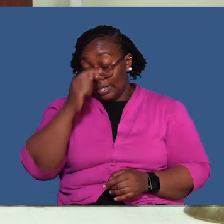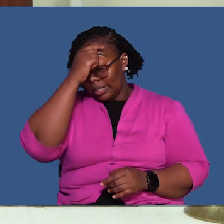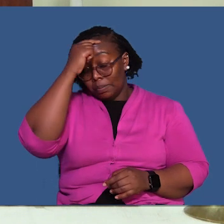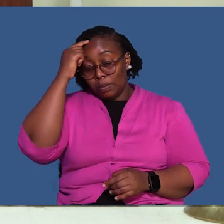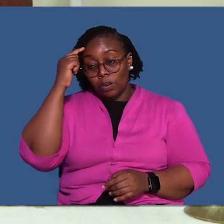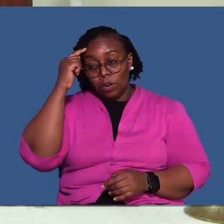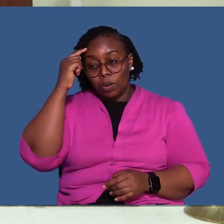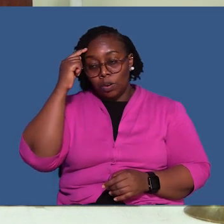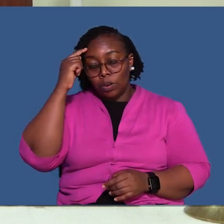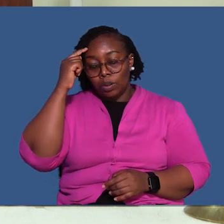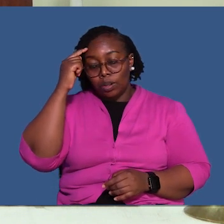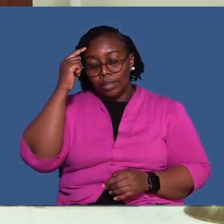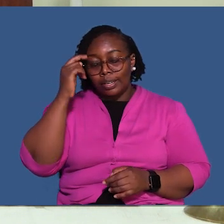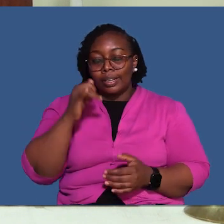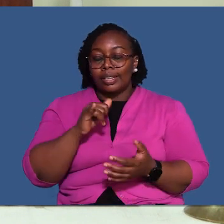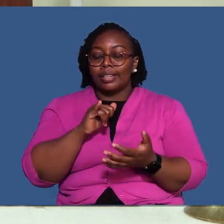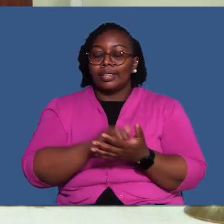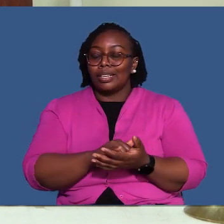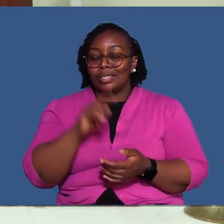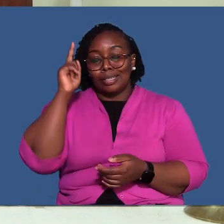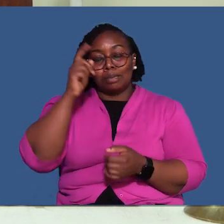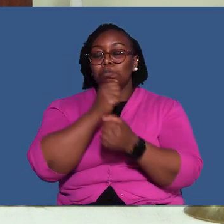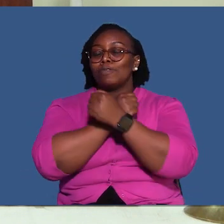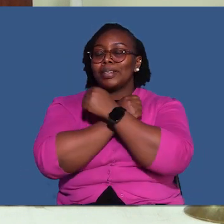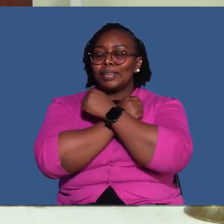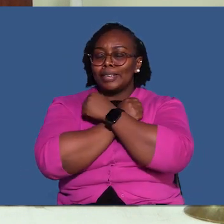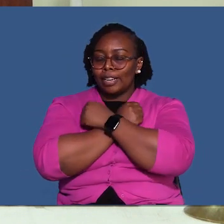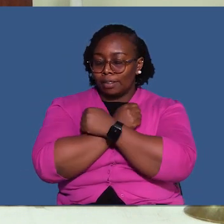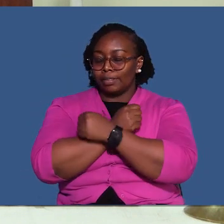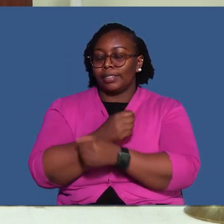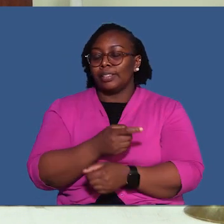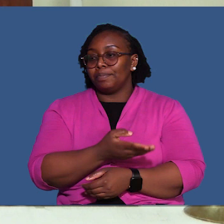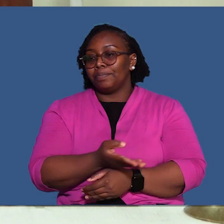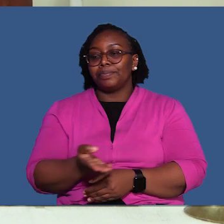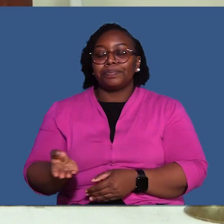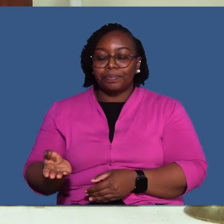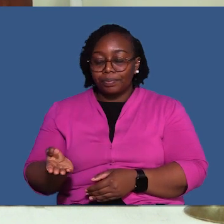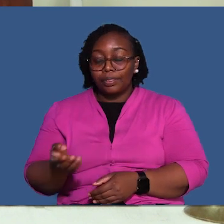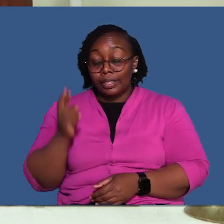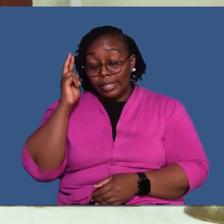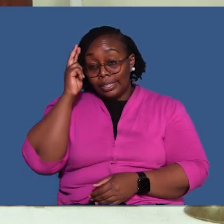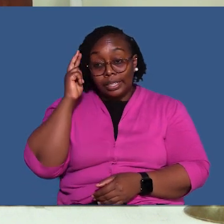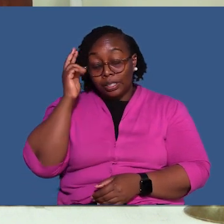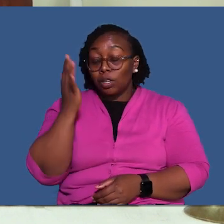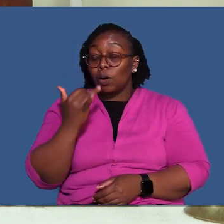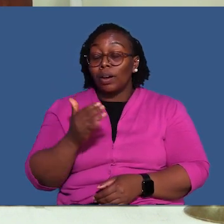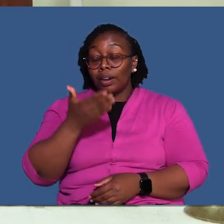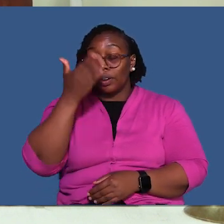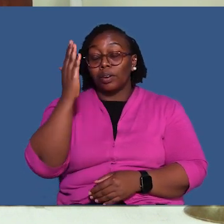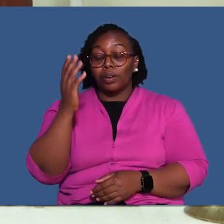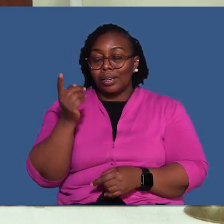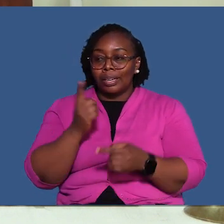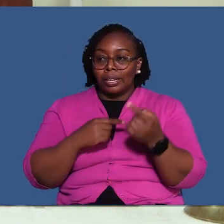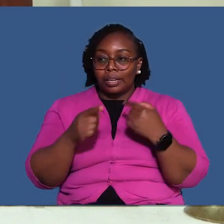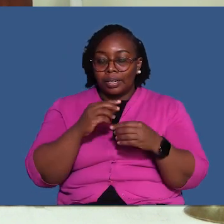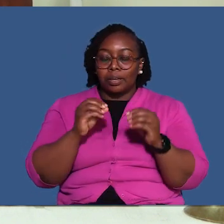because of the fact that he loves them. The reason why God comes to